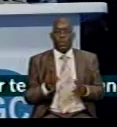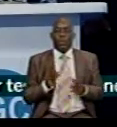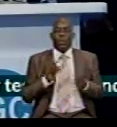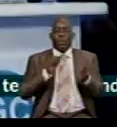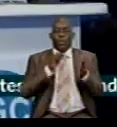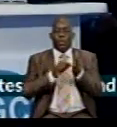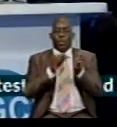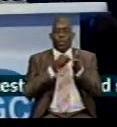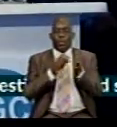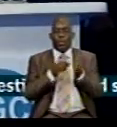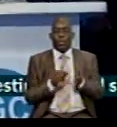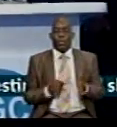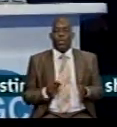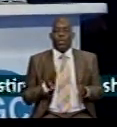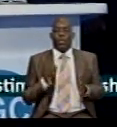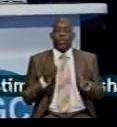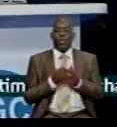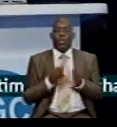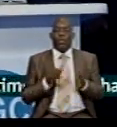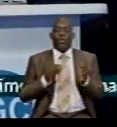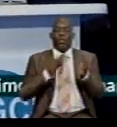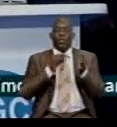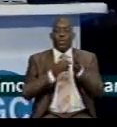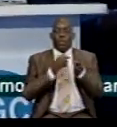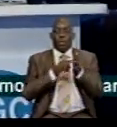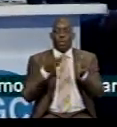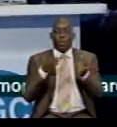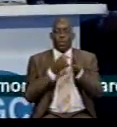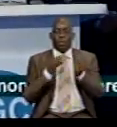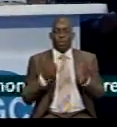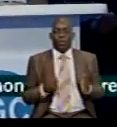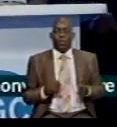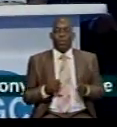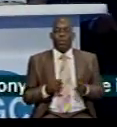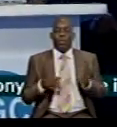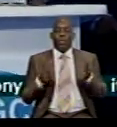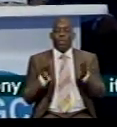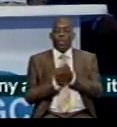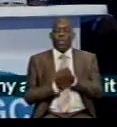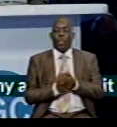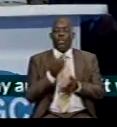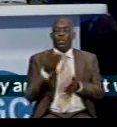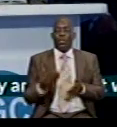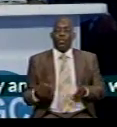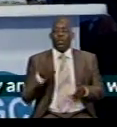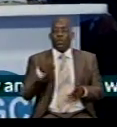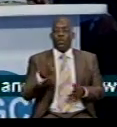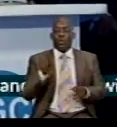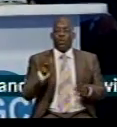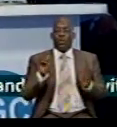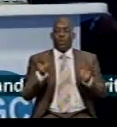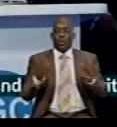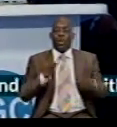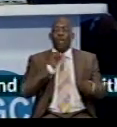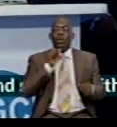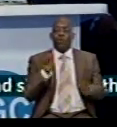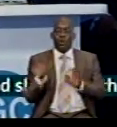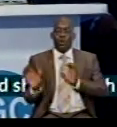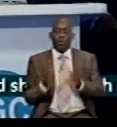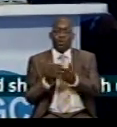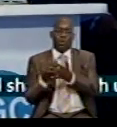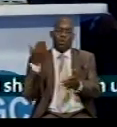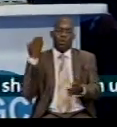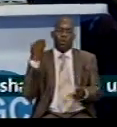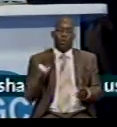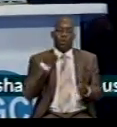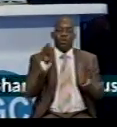up, check it up. Vérifiez, vérifiez. Check it up. Vérifiez. That thing you couldn't do, cette you will do it. Vous ne pouviez pas faire, vous pouvez le